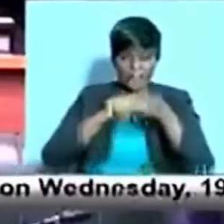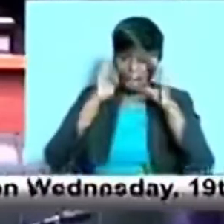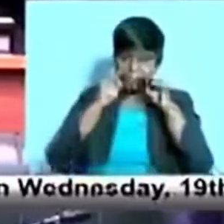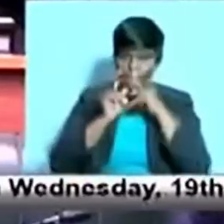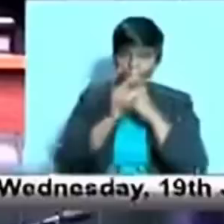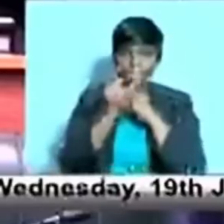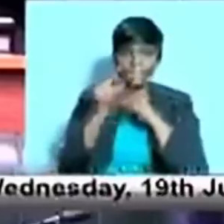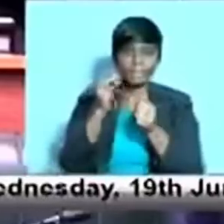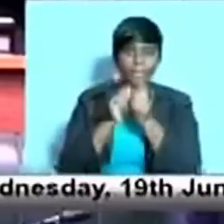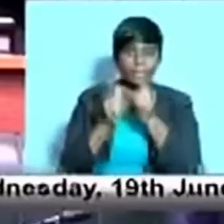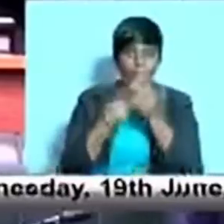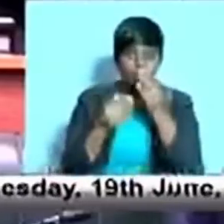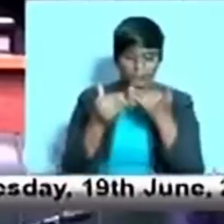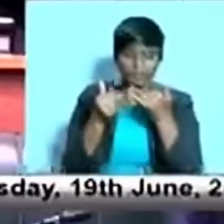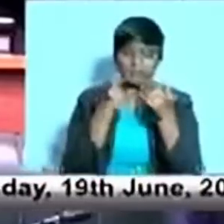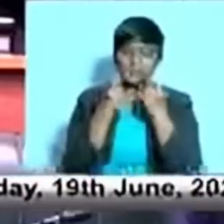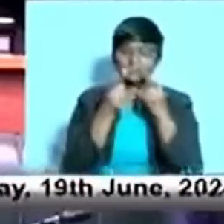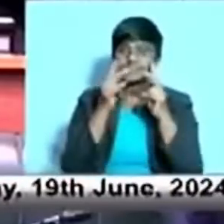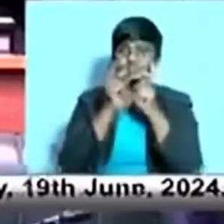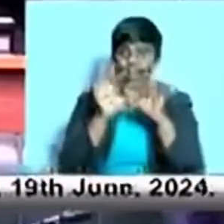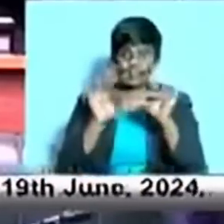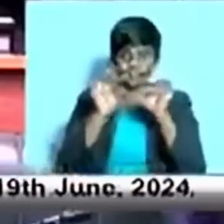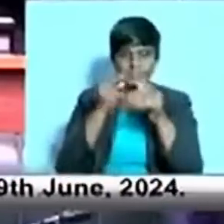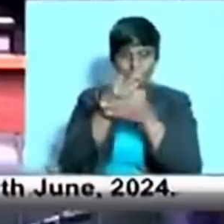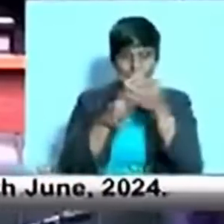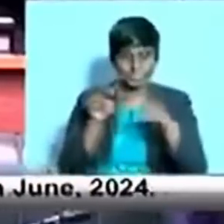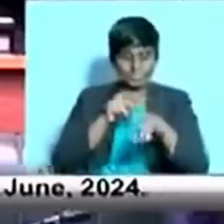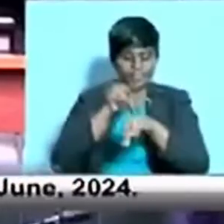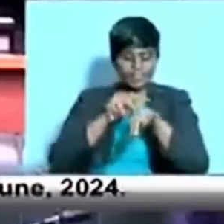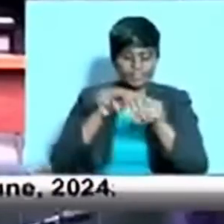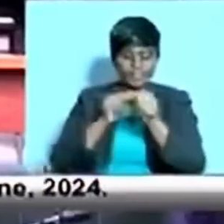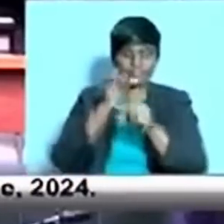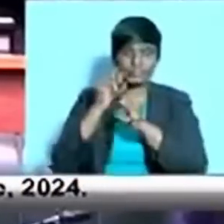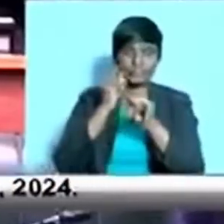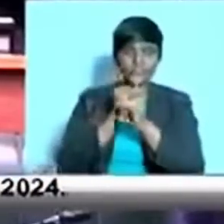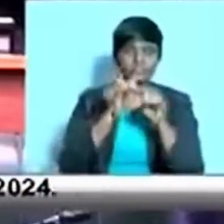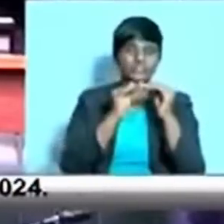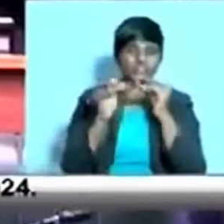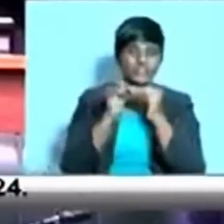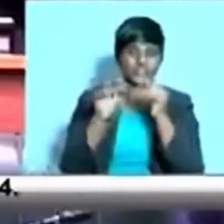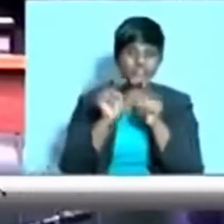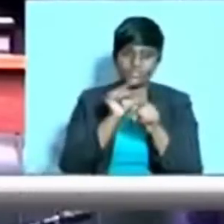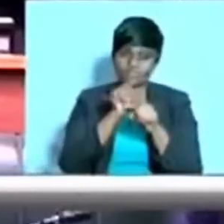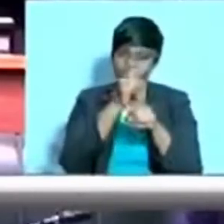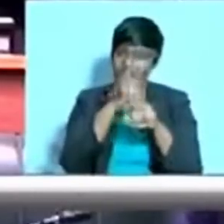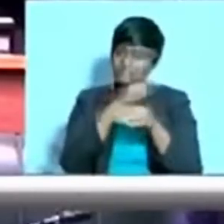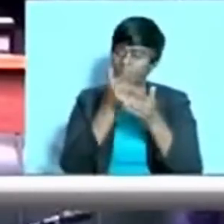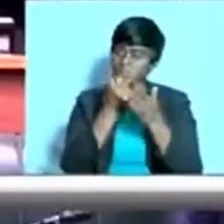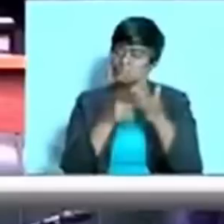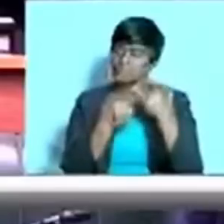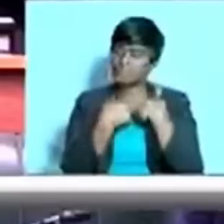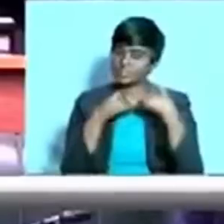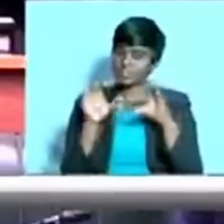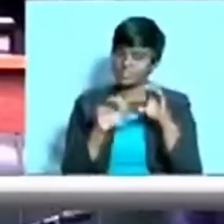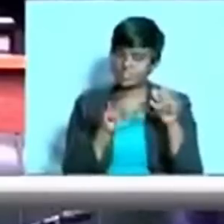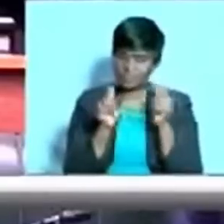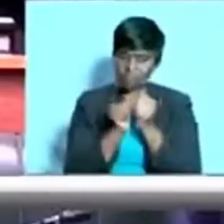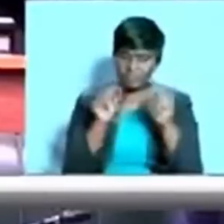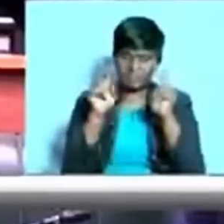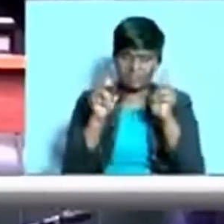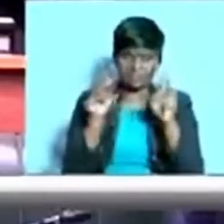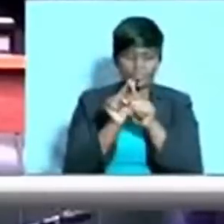which is currently topical both at the national and international level, and this has to do with the subject